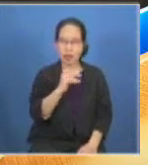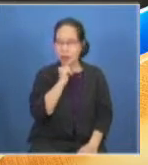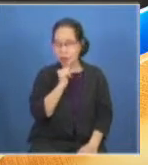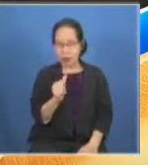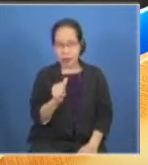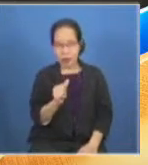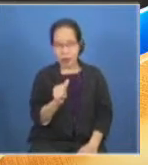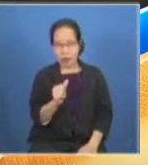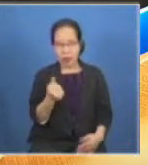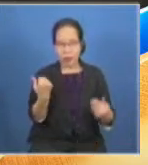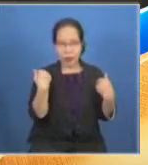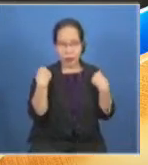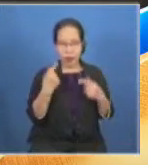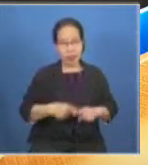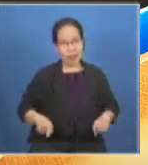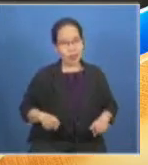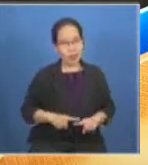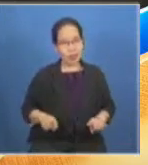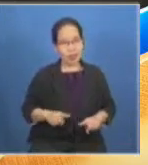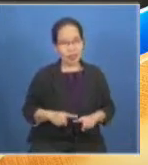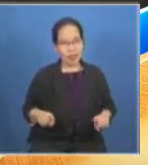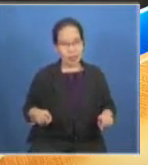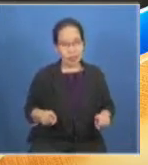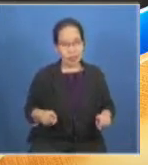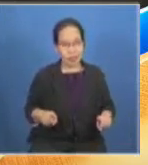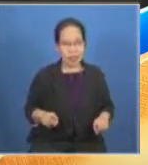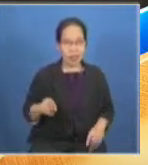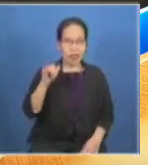does not, there is a difference.